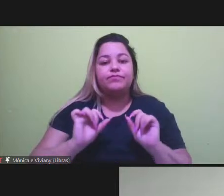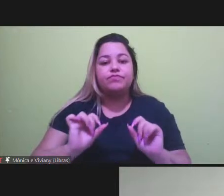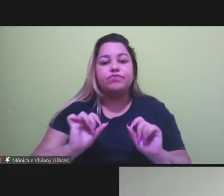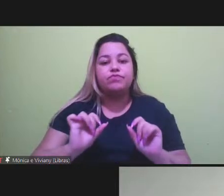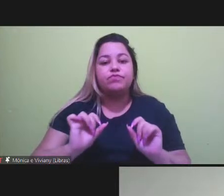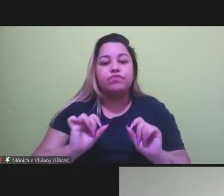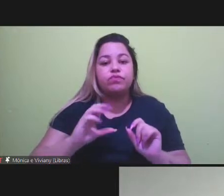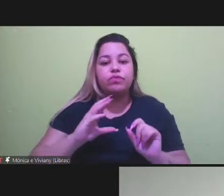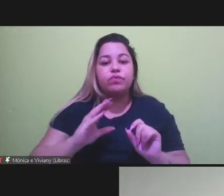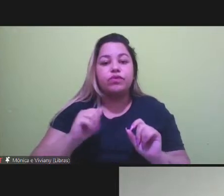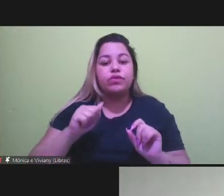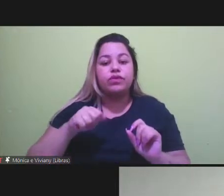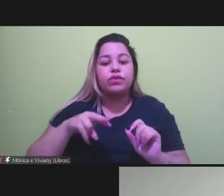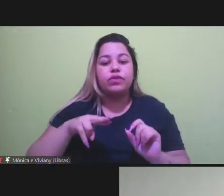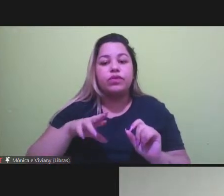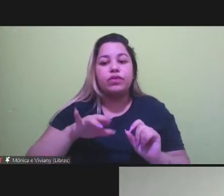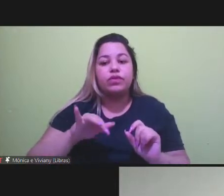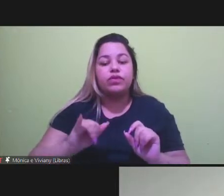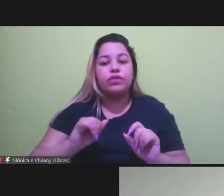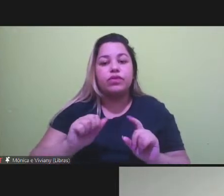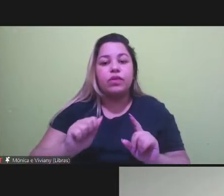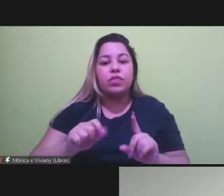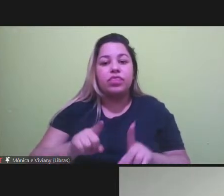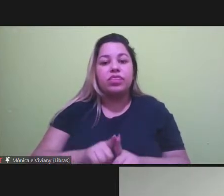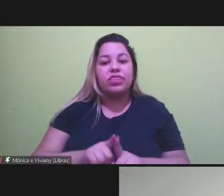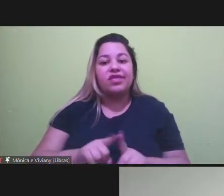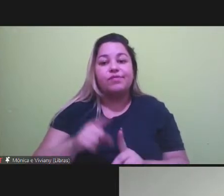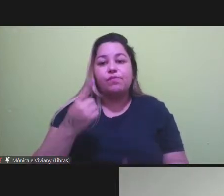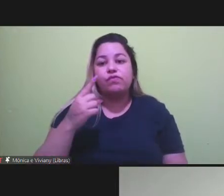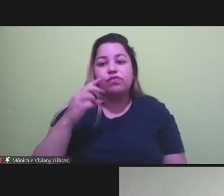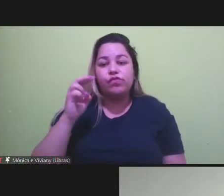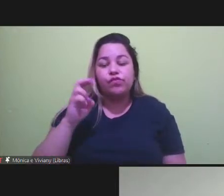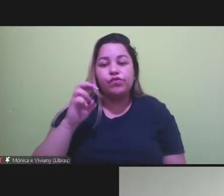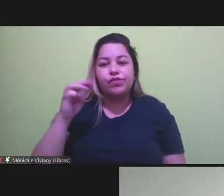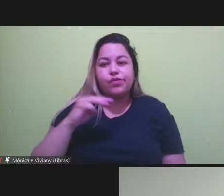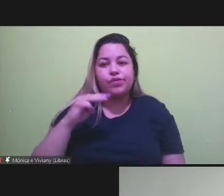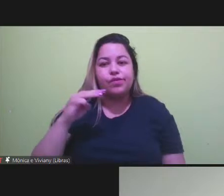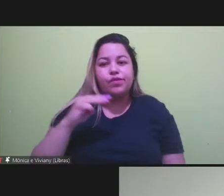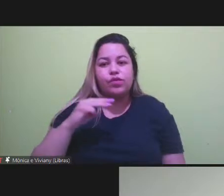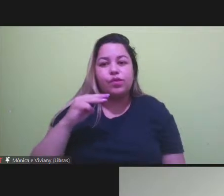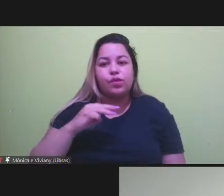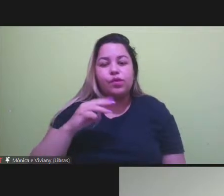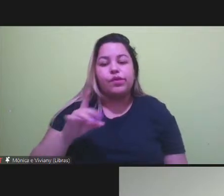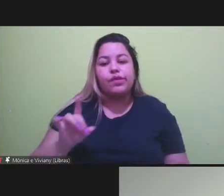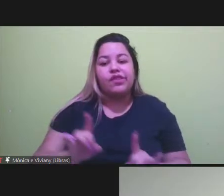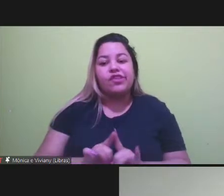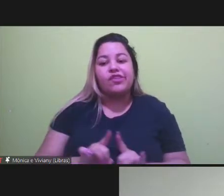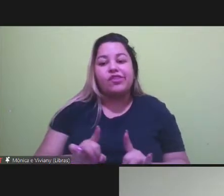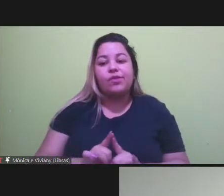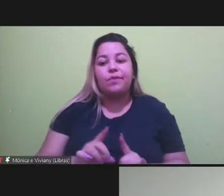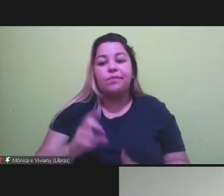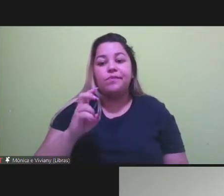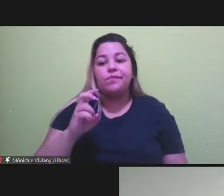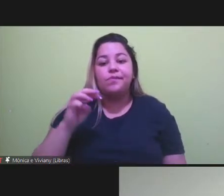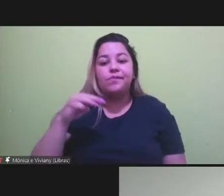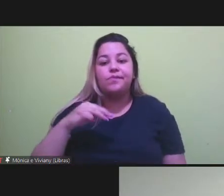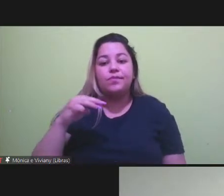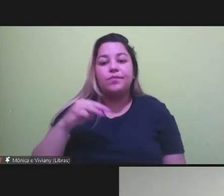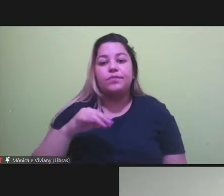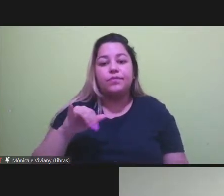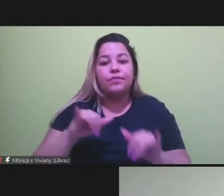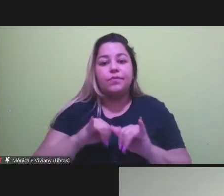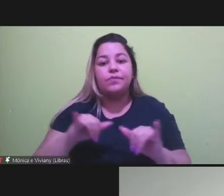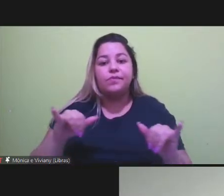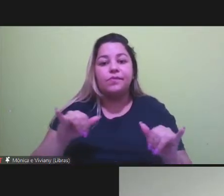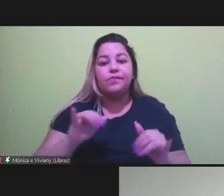of Primary Healthcare in Camaragibe. Ms. Ana Perez, you now have 15 minutes for your presentation, and when there's only 5